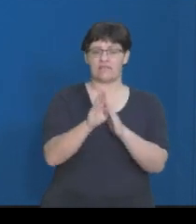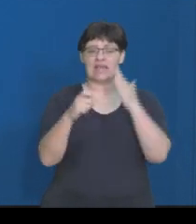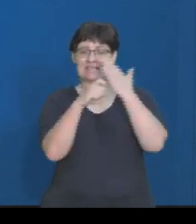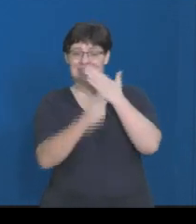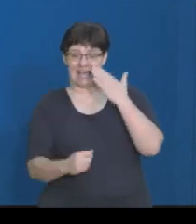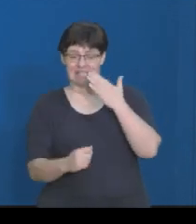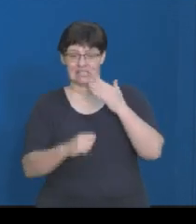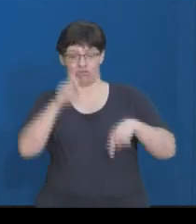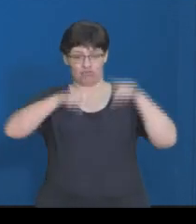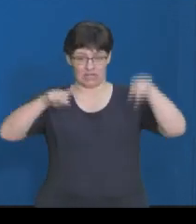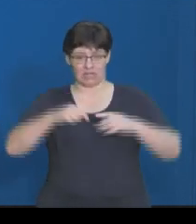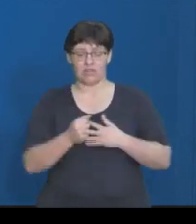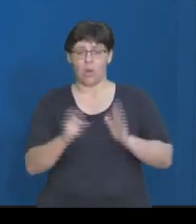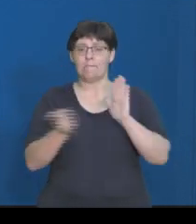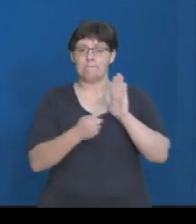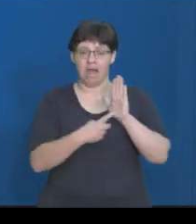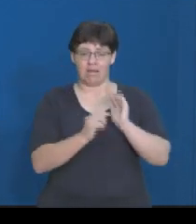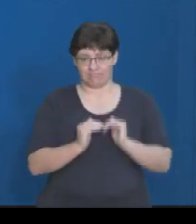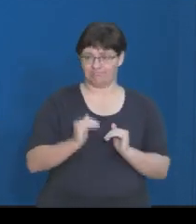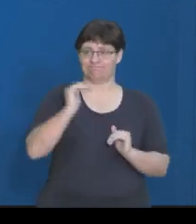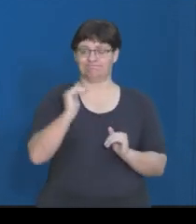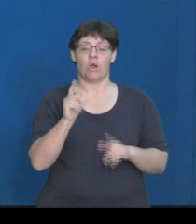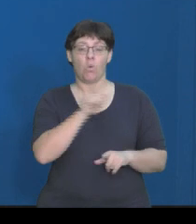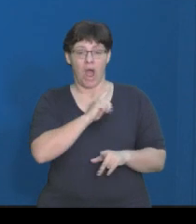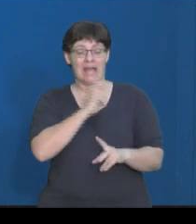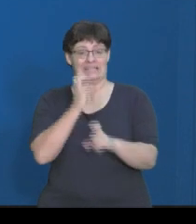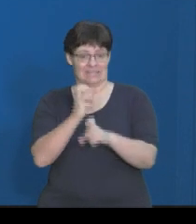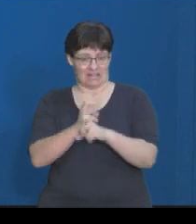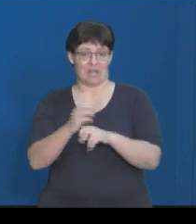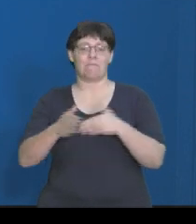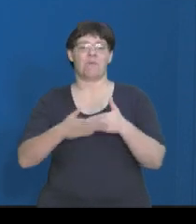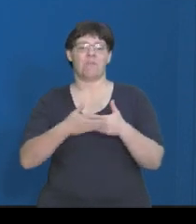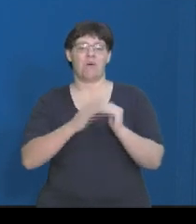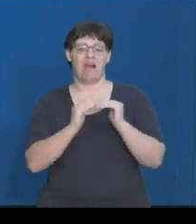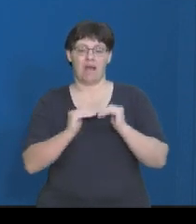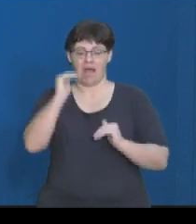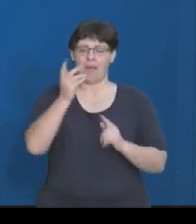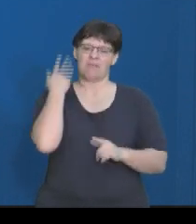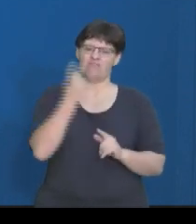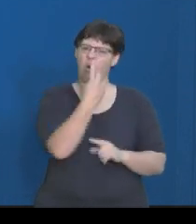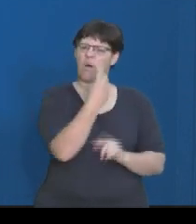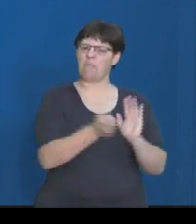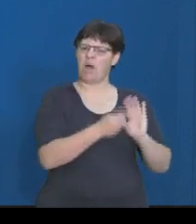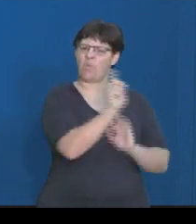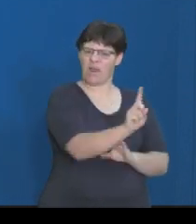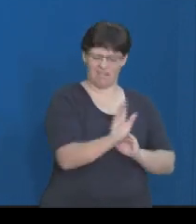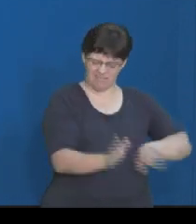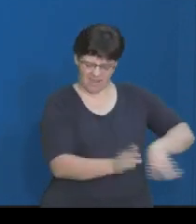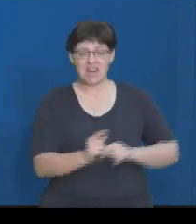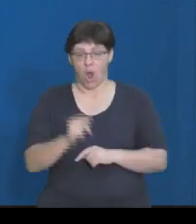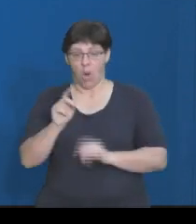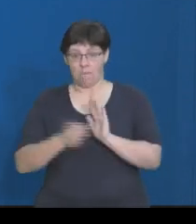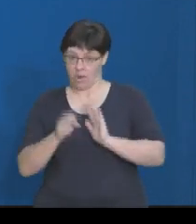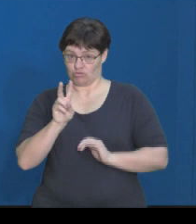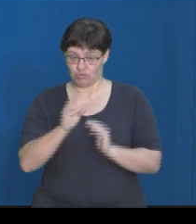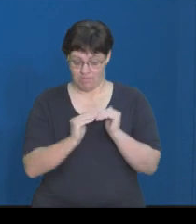mark allocation becomes higher because now the level of difficulty is obviously higher than the name and the list type of questions,